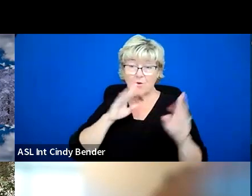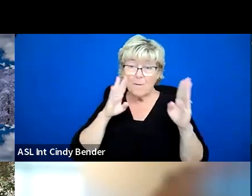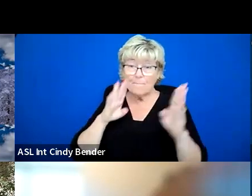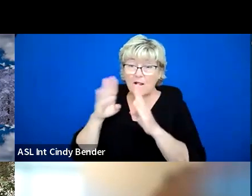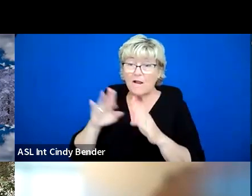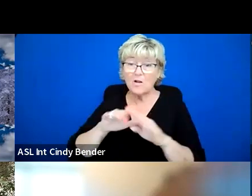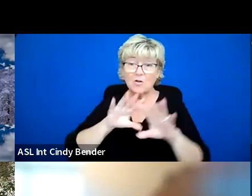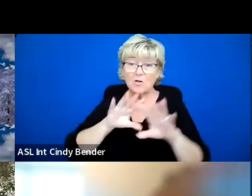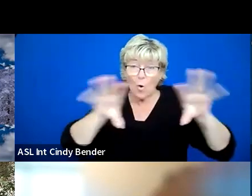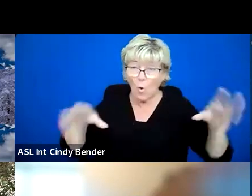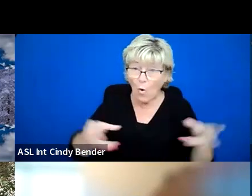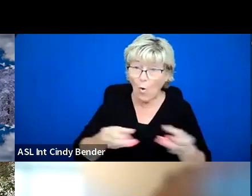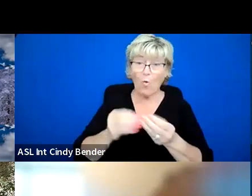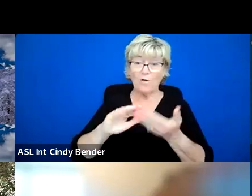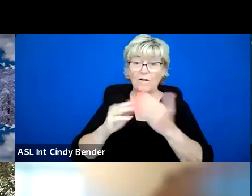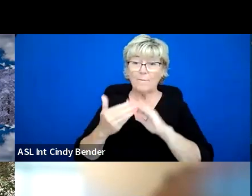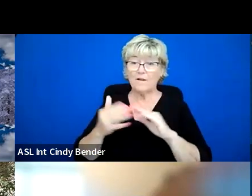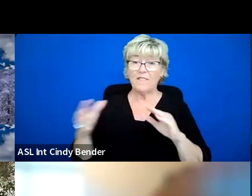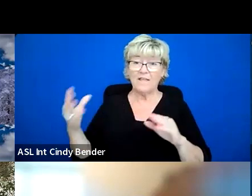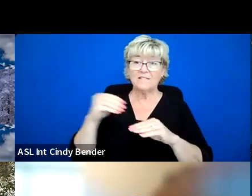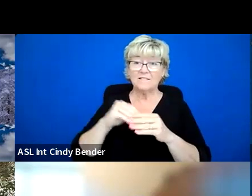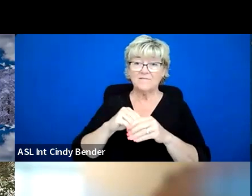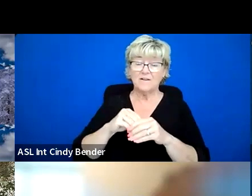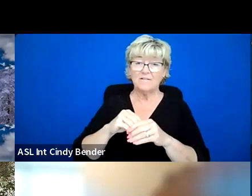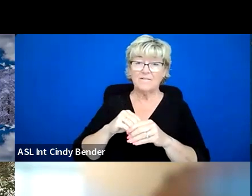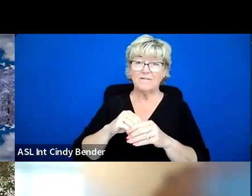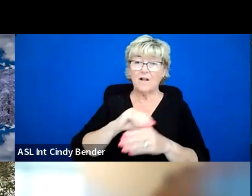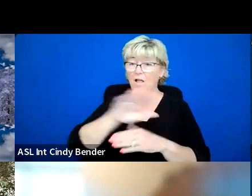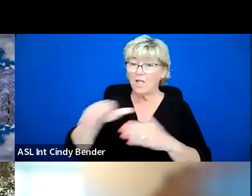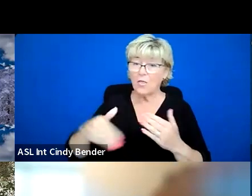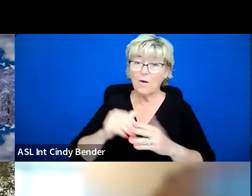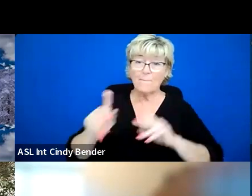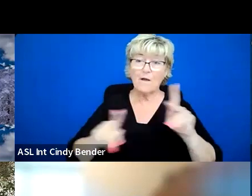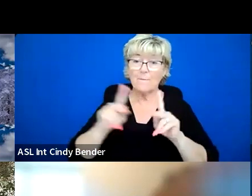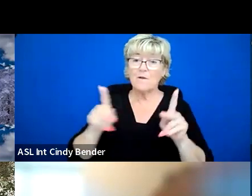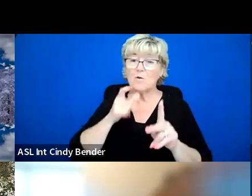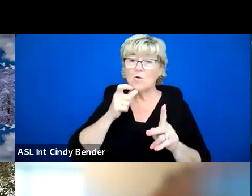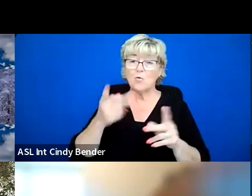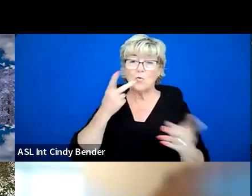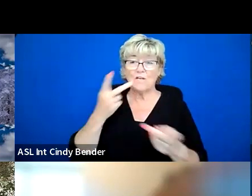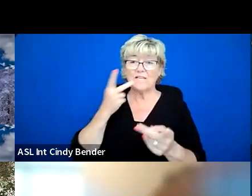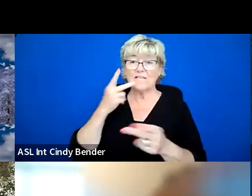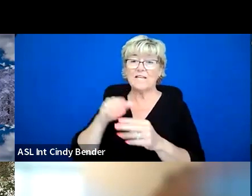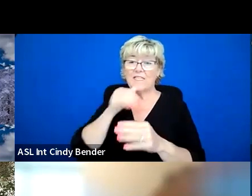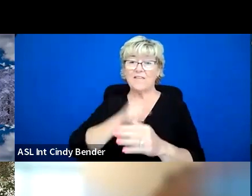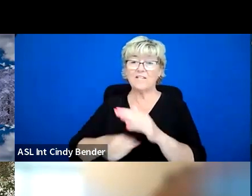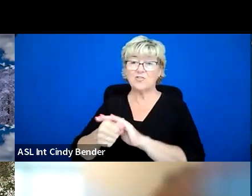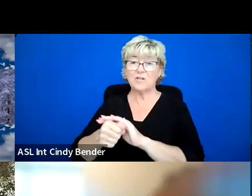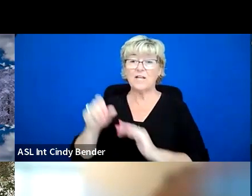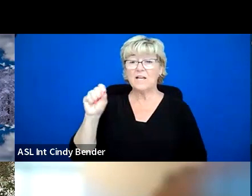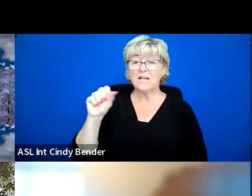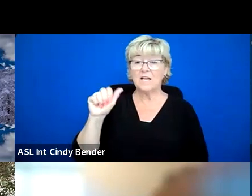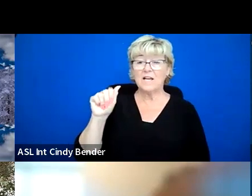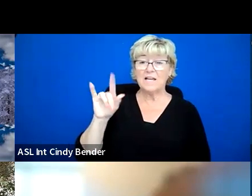the whole community that it's affected and the whole population you're seeing in a shelter. Sadie, you brought it